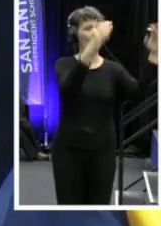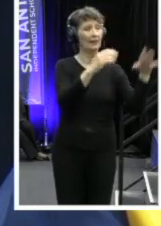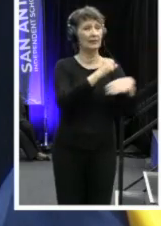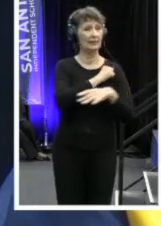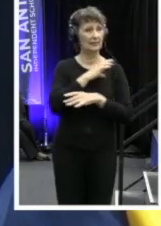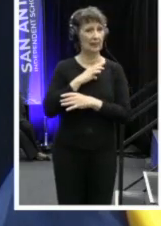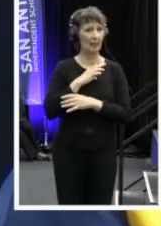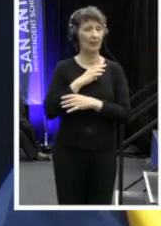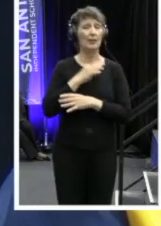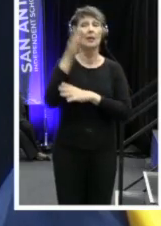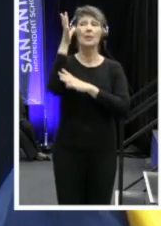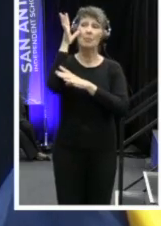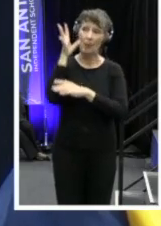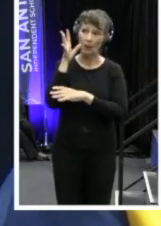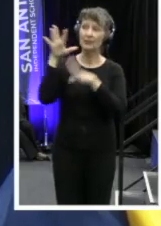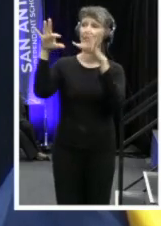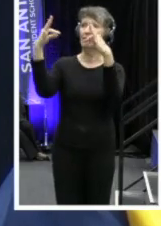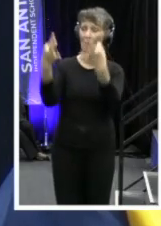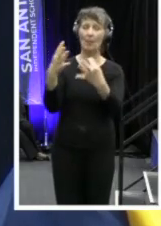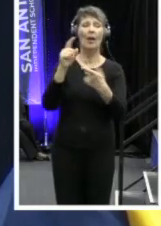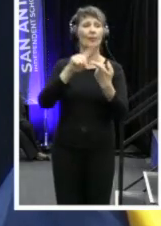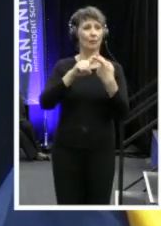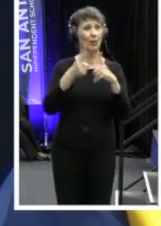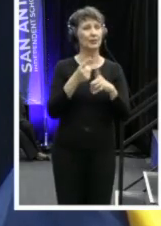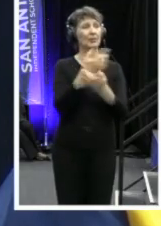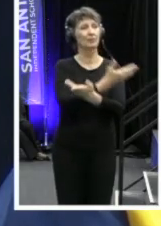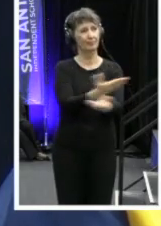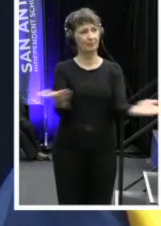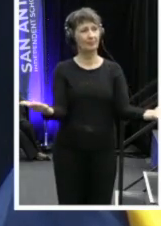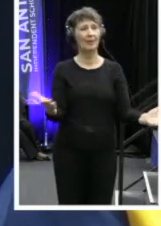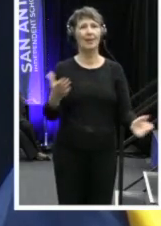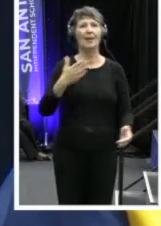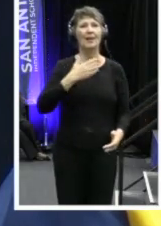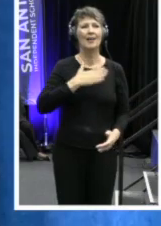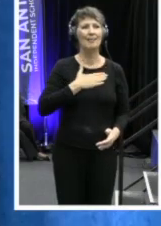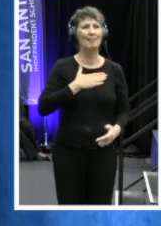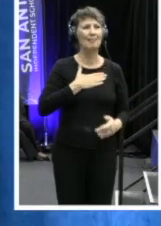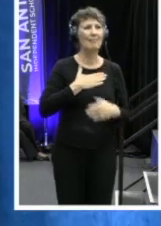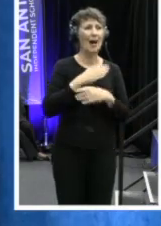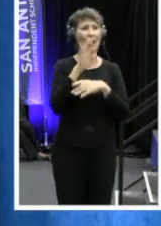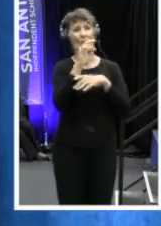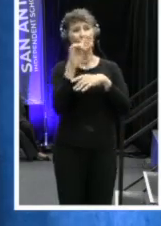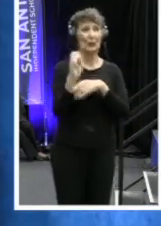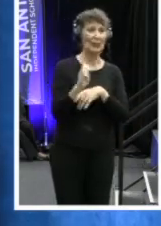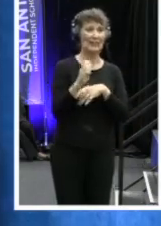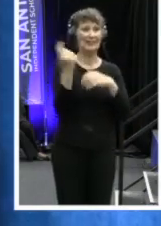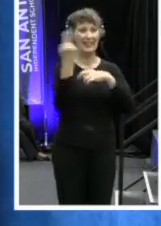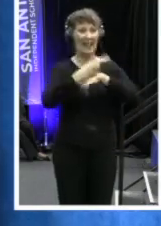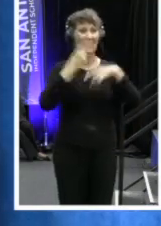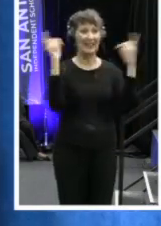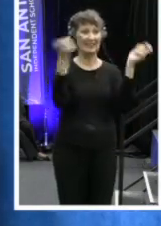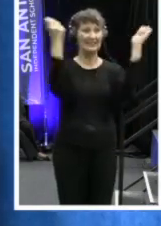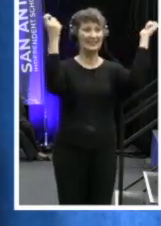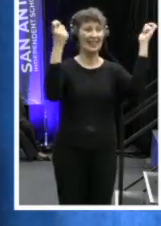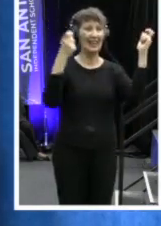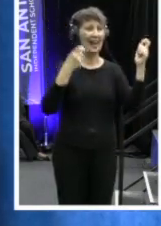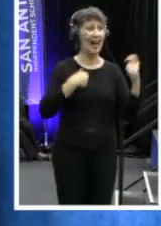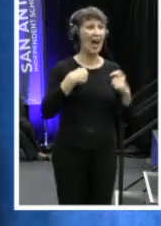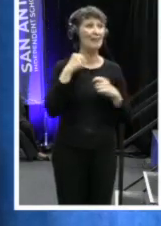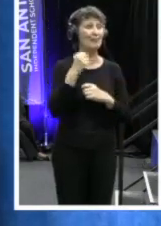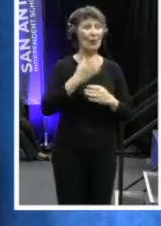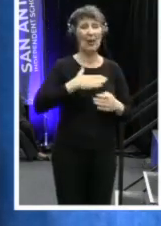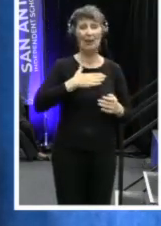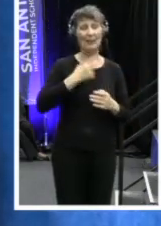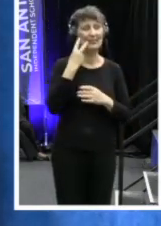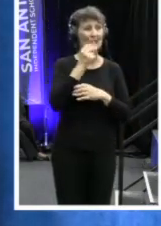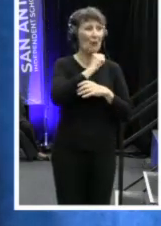staff, parents, family, and friends. My Pookie Nations! I am so glad